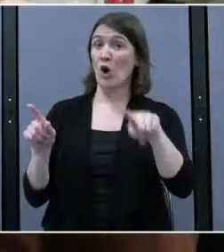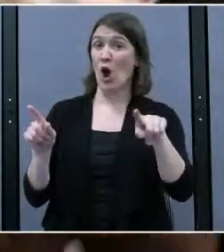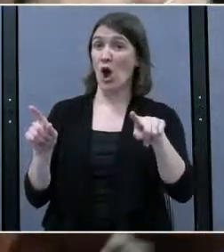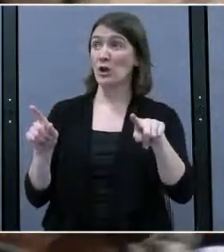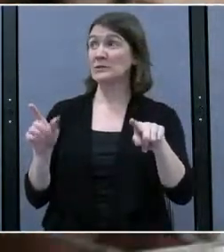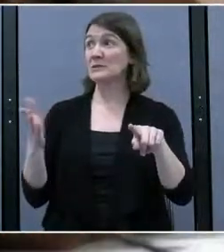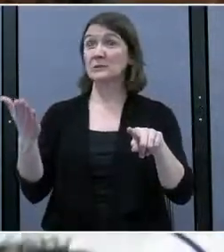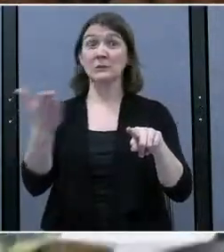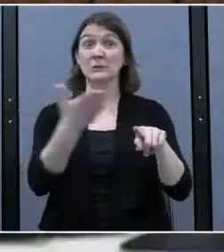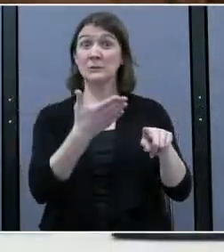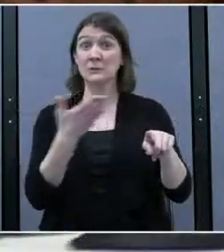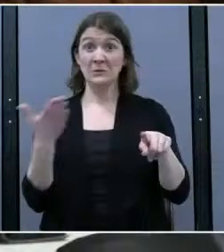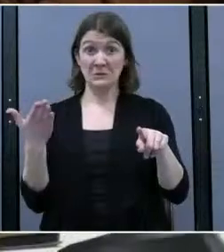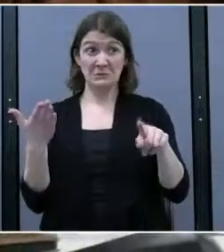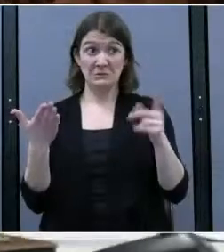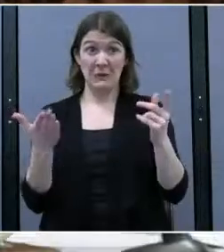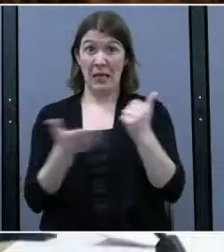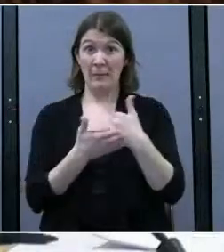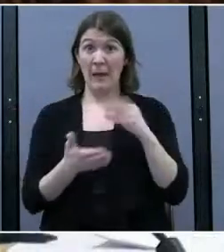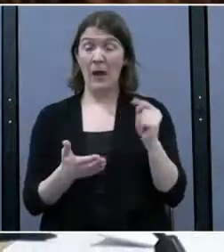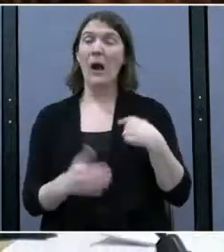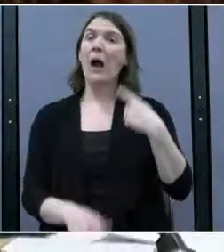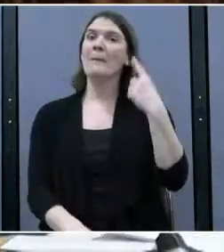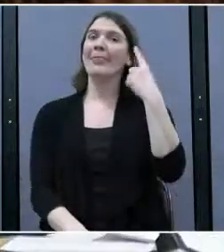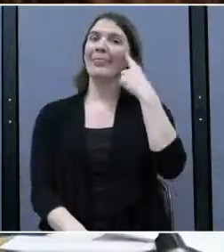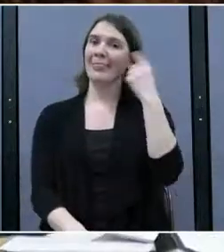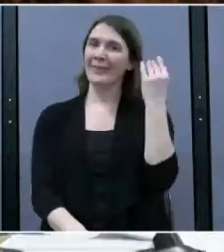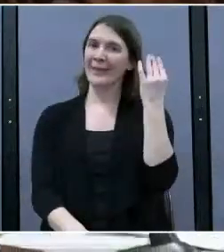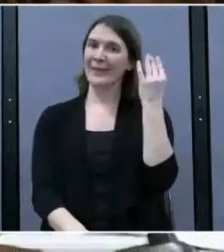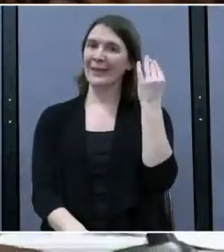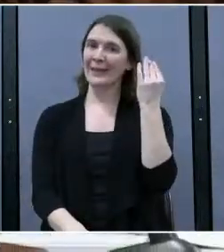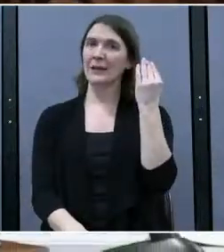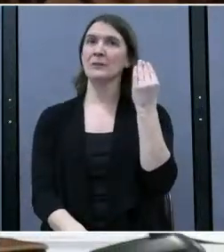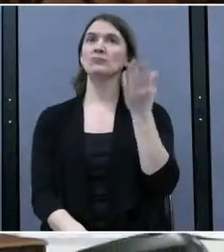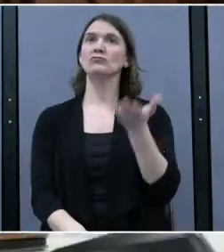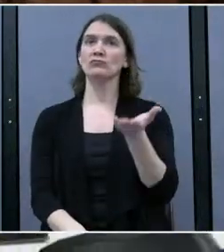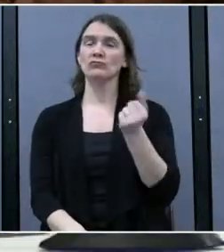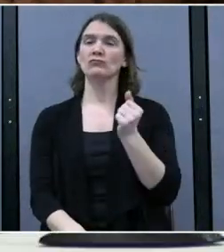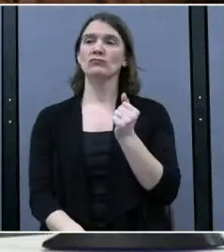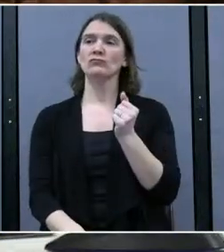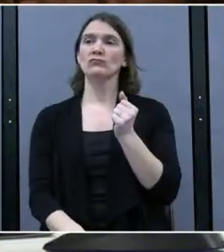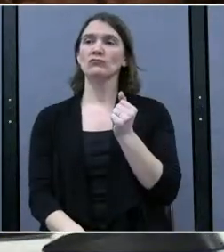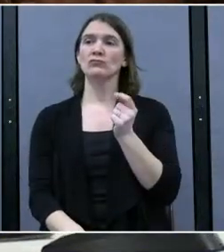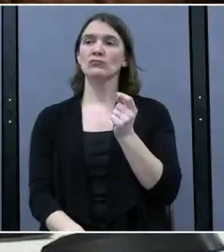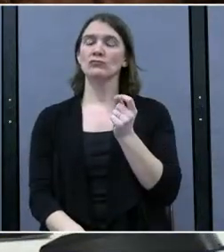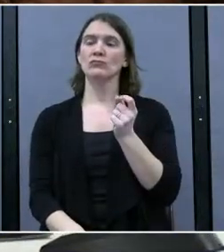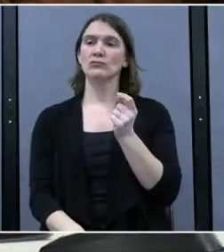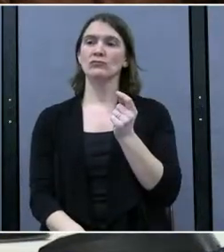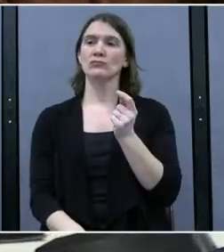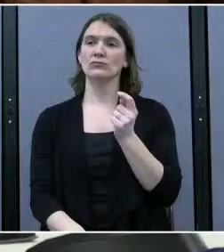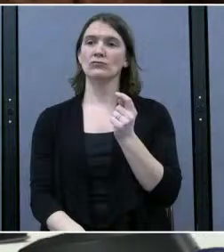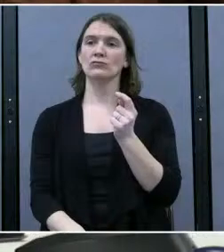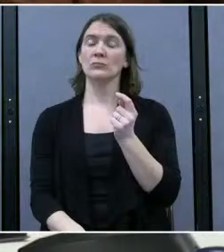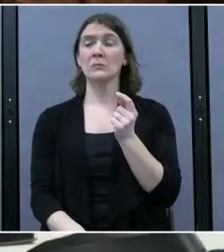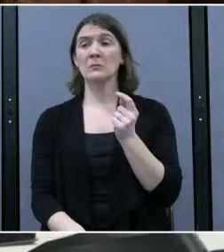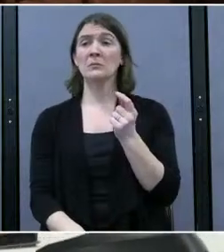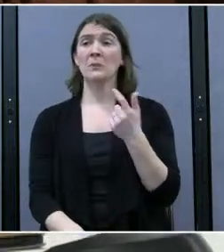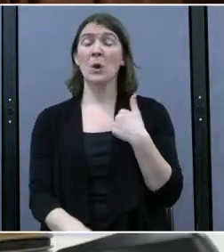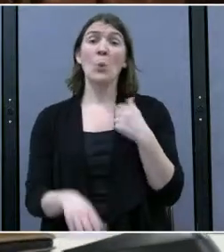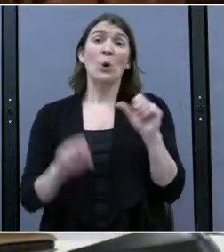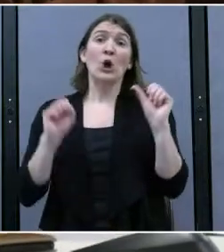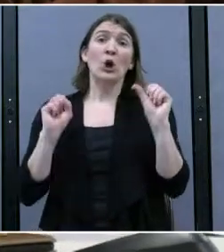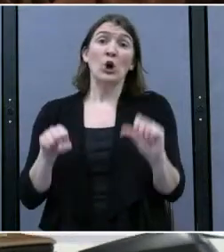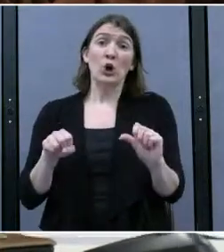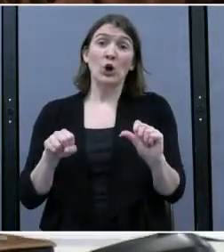Others could chime in as well, but my thinking about this is that we could